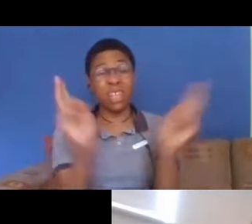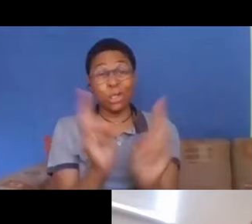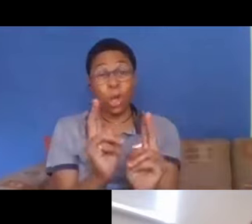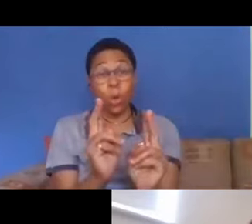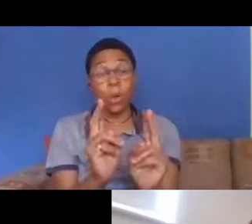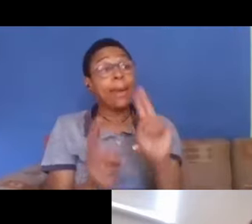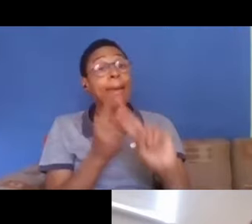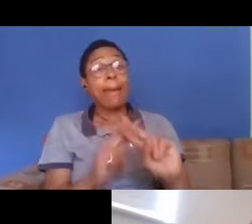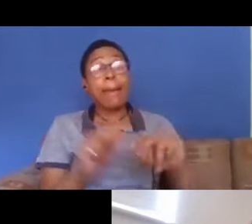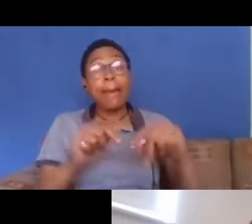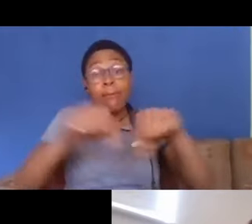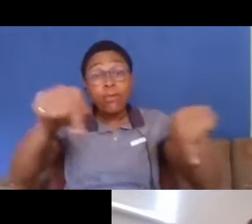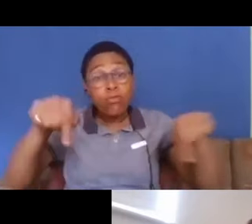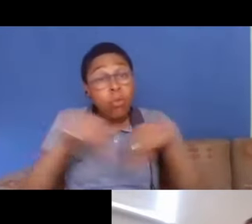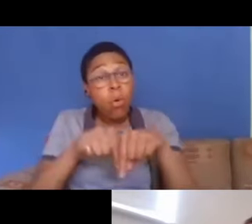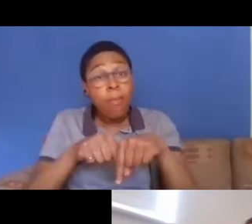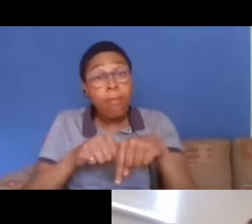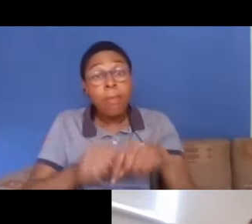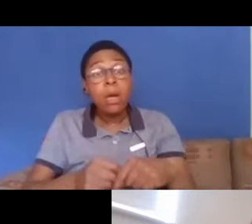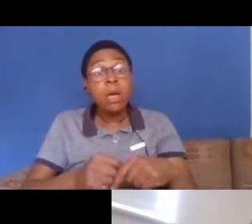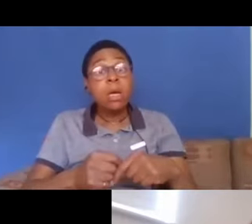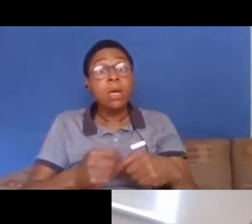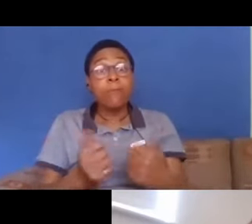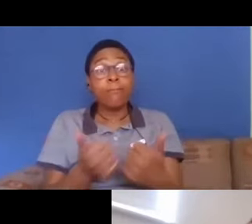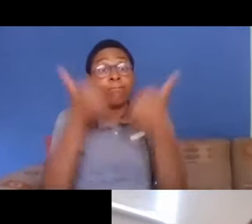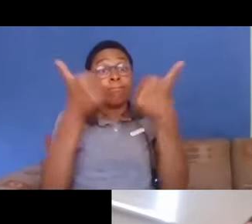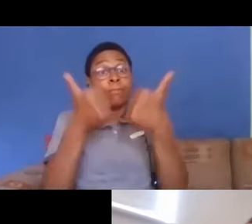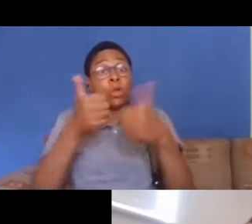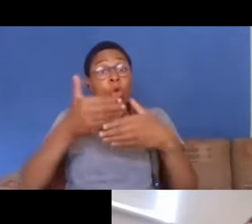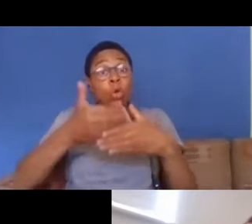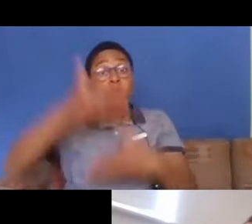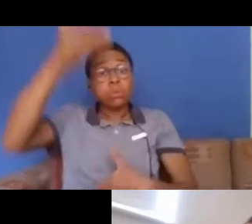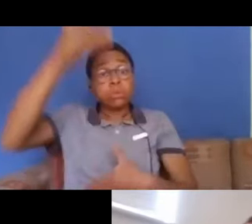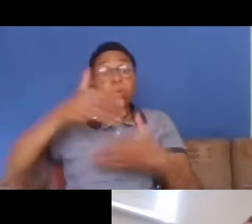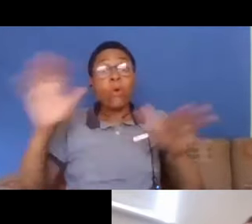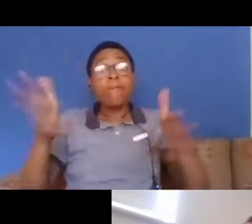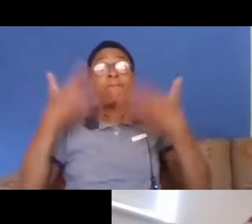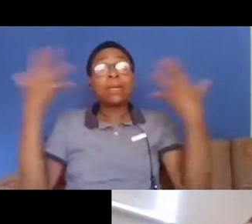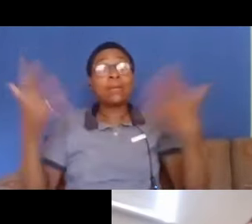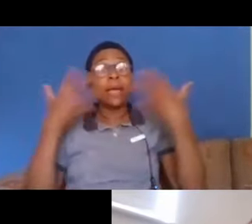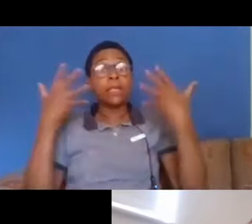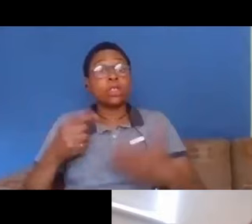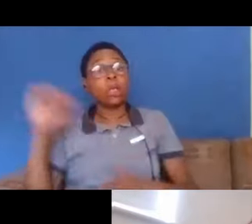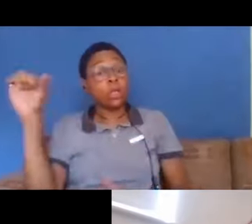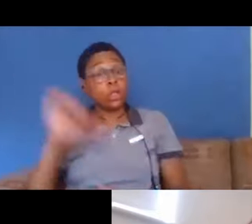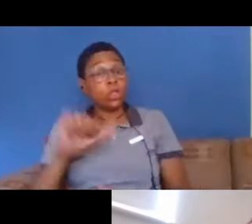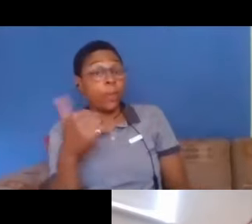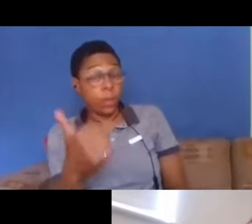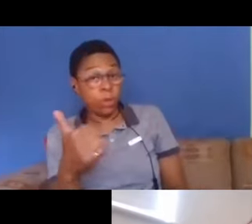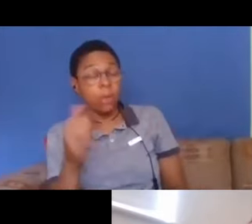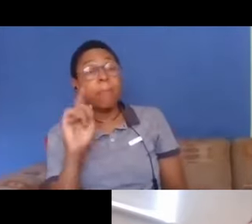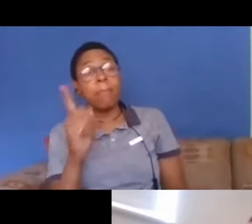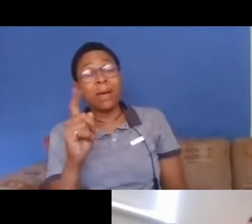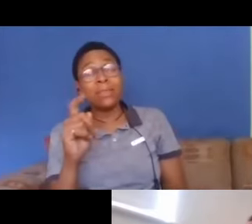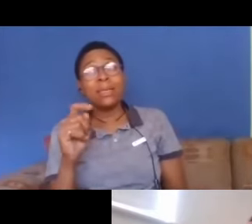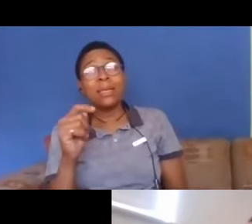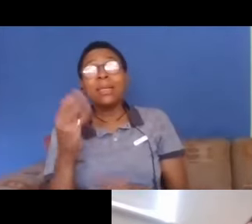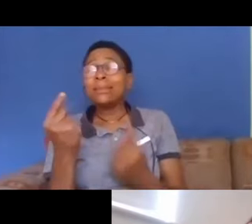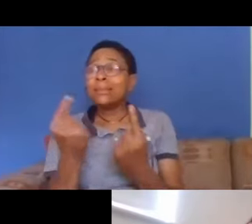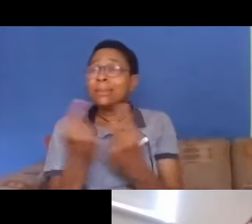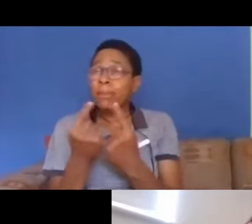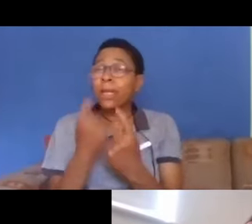room is good, then that the most of the virus will be moved on. So just another concept to think about